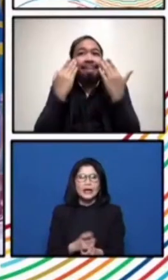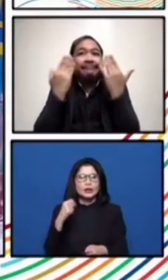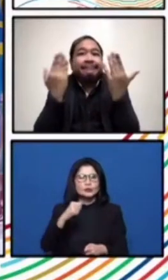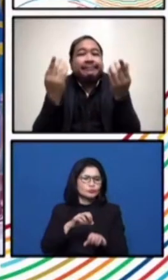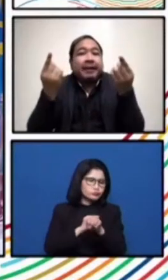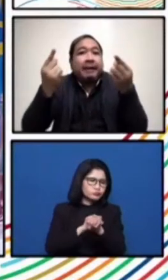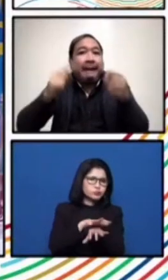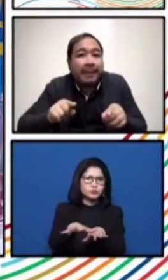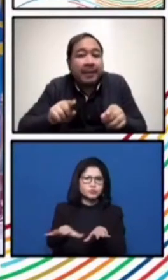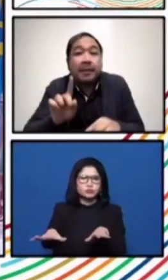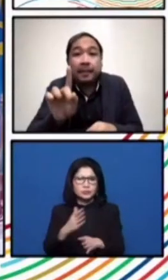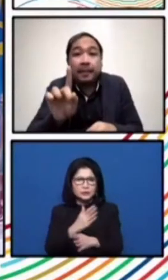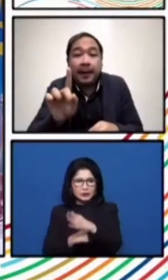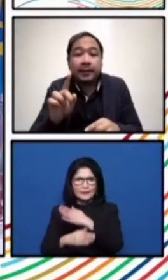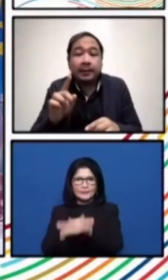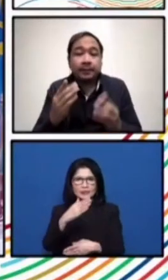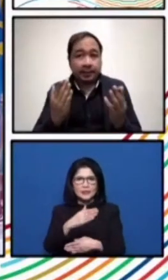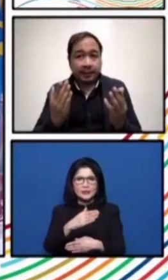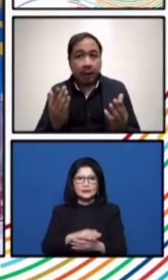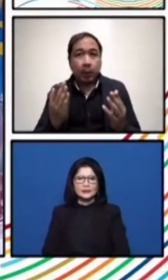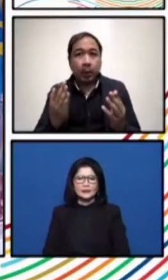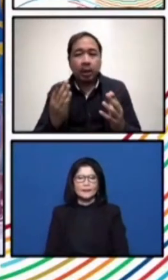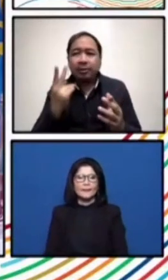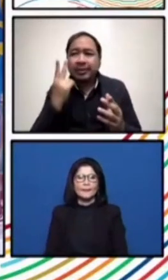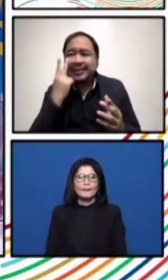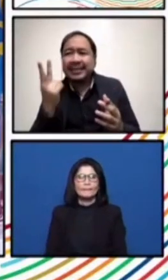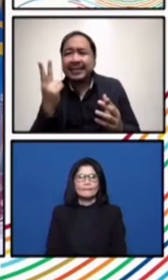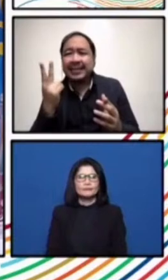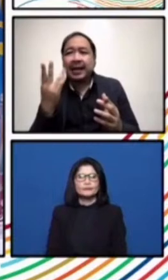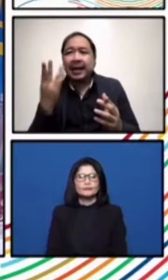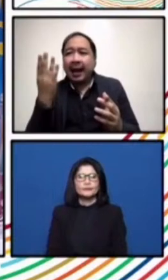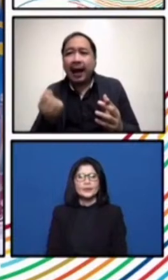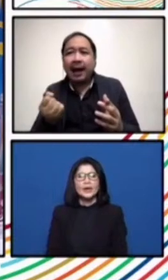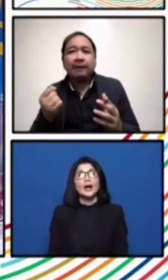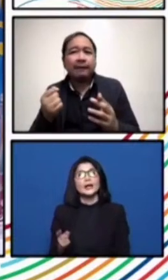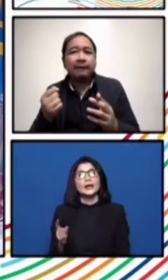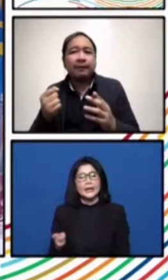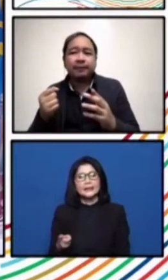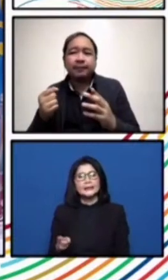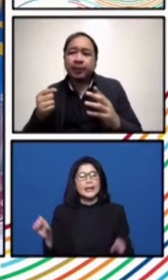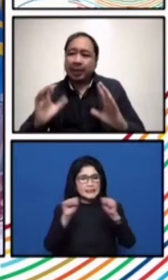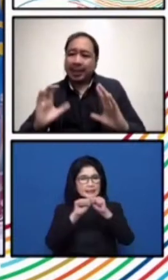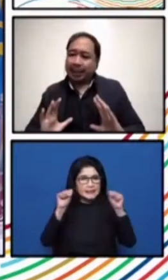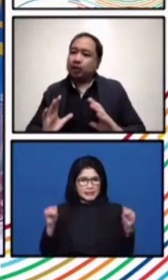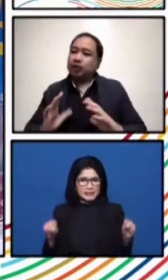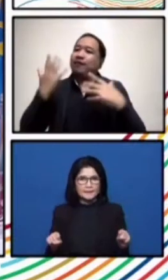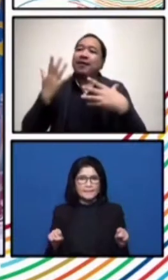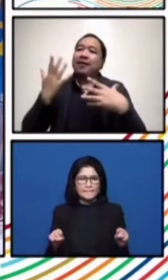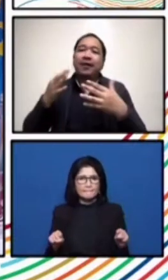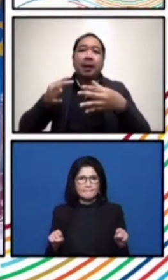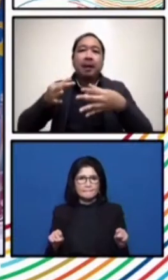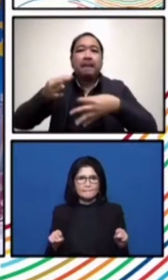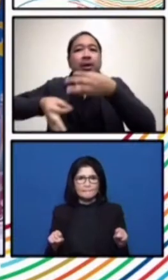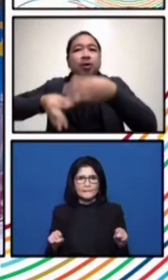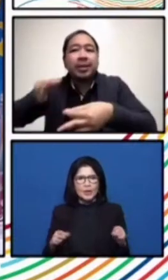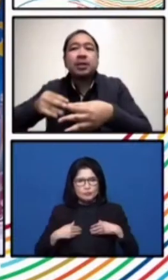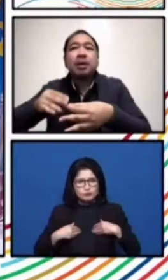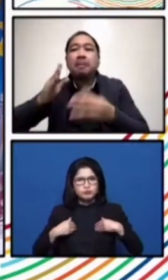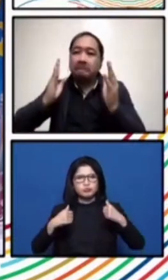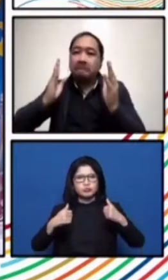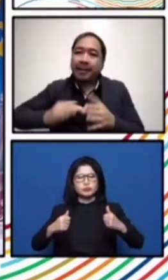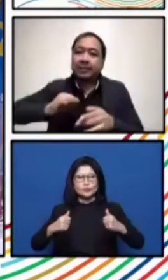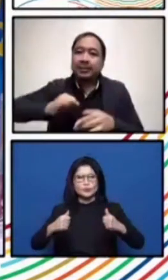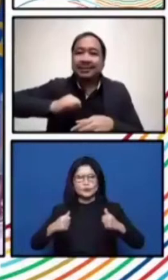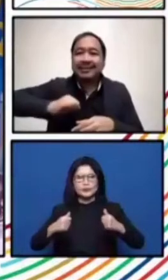we realized that there are negative coping mechanisms that will enter if we don't do this timely and I in